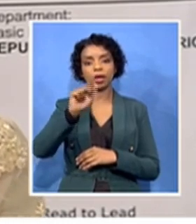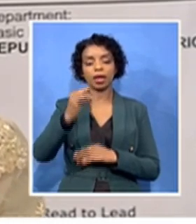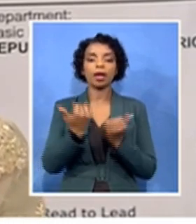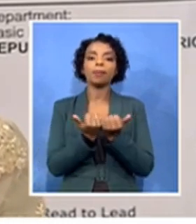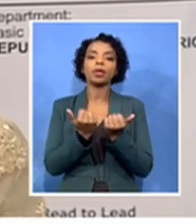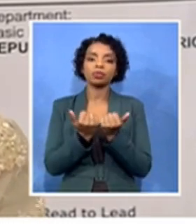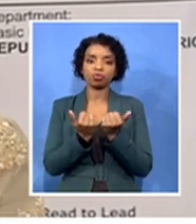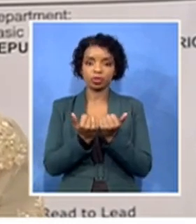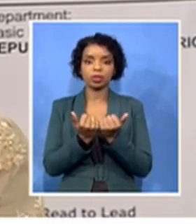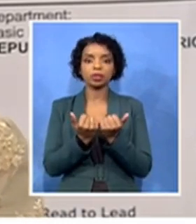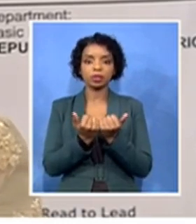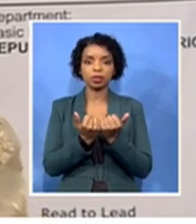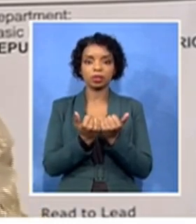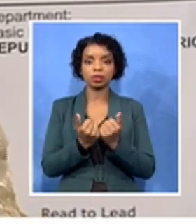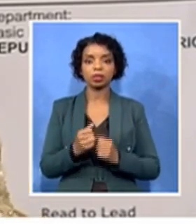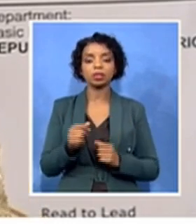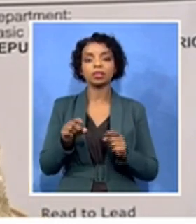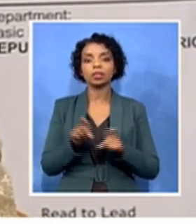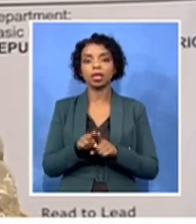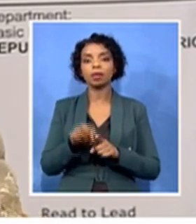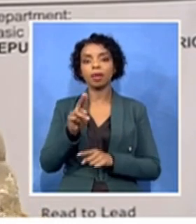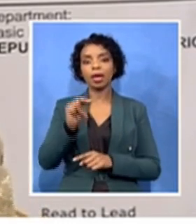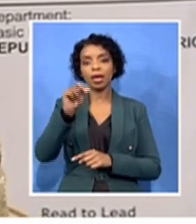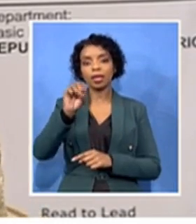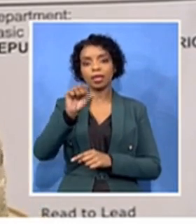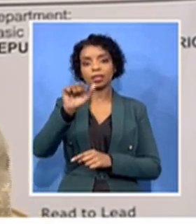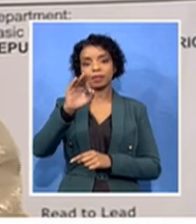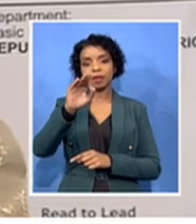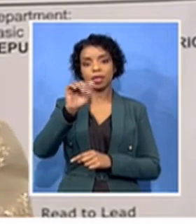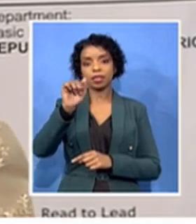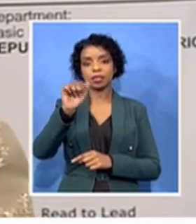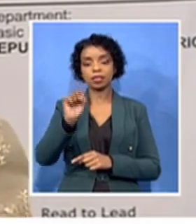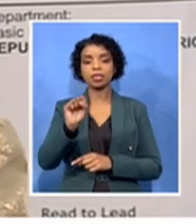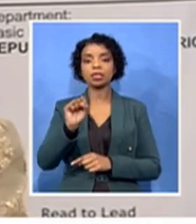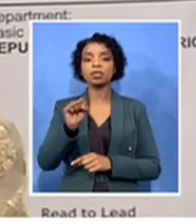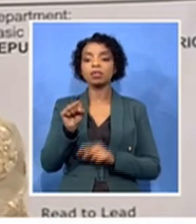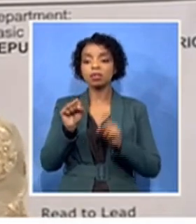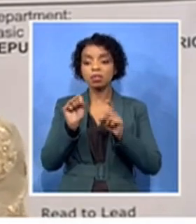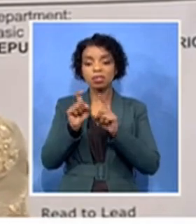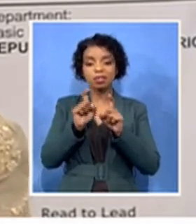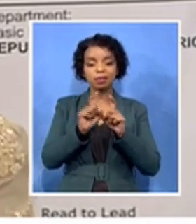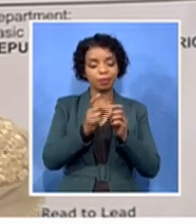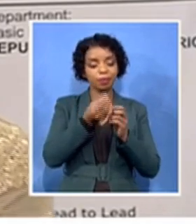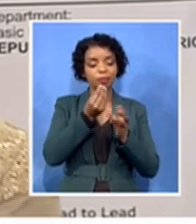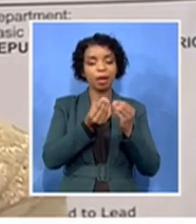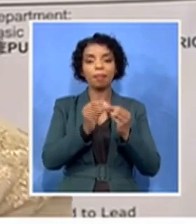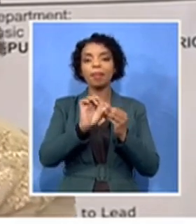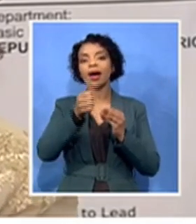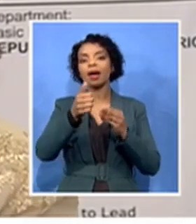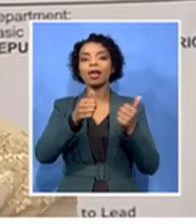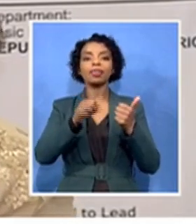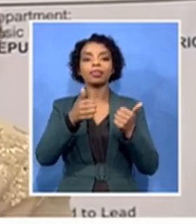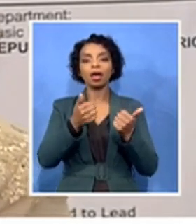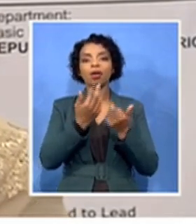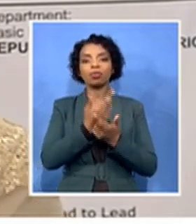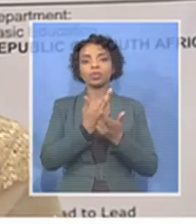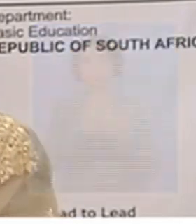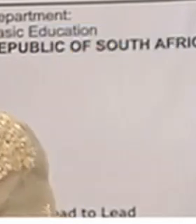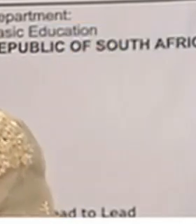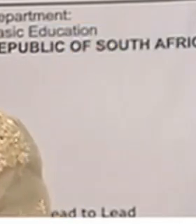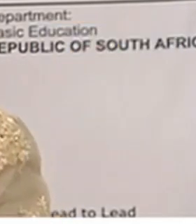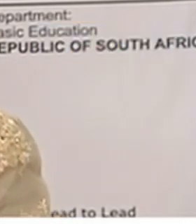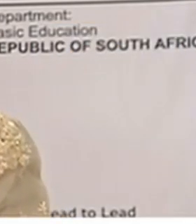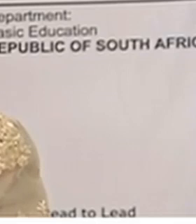paid for by parents and any other resources in the country, including the EDTP sector that has also assisted us